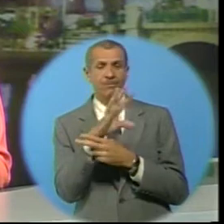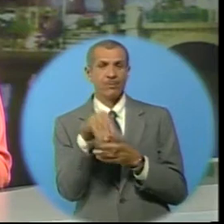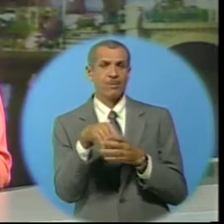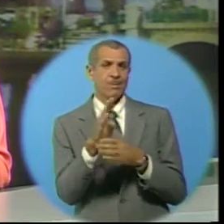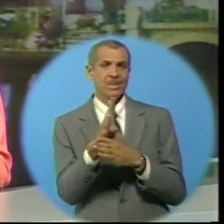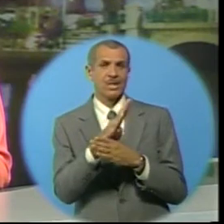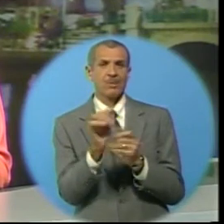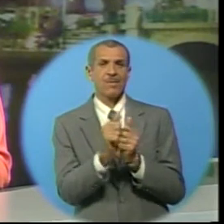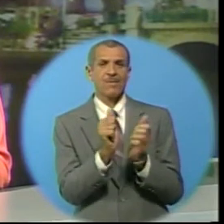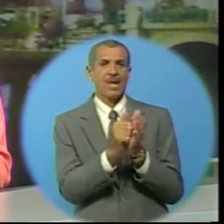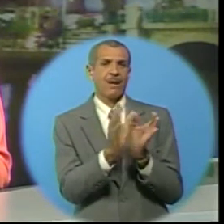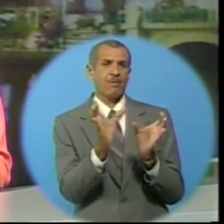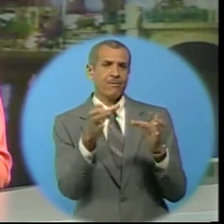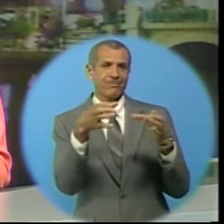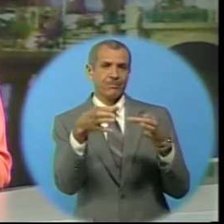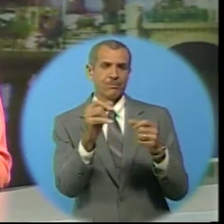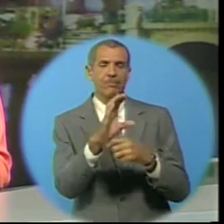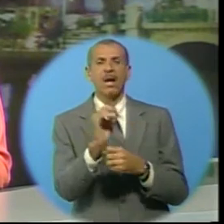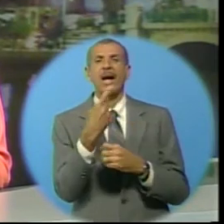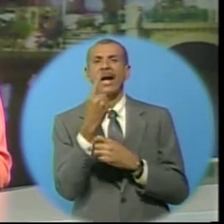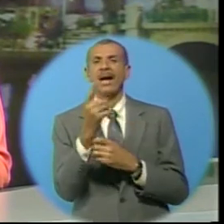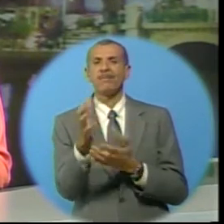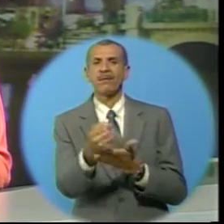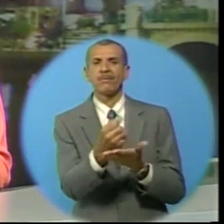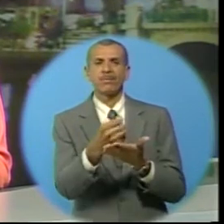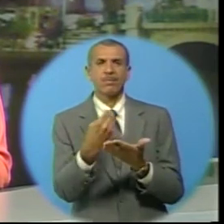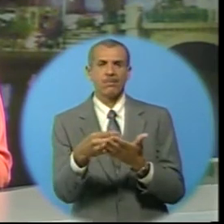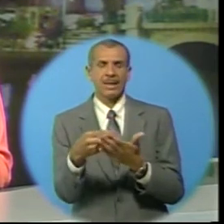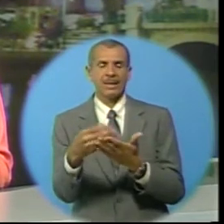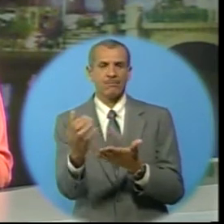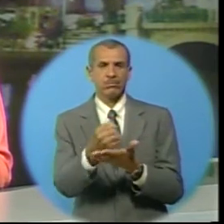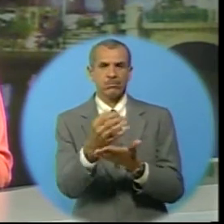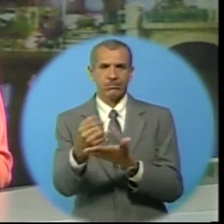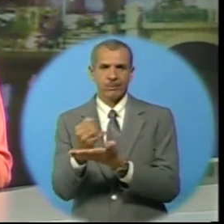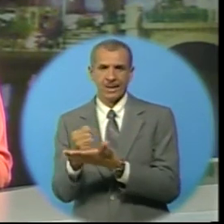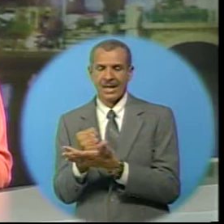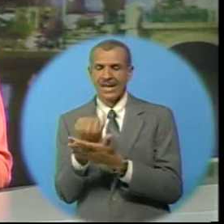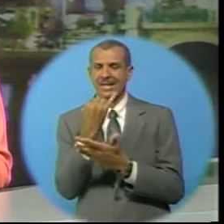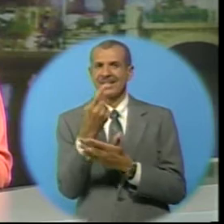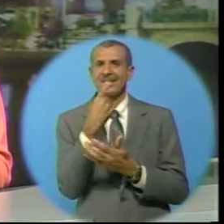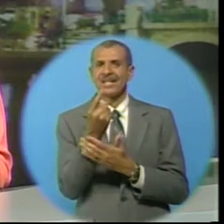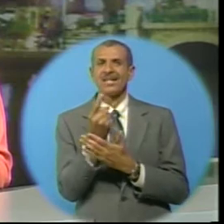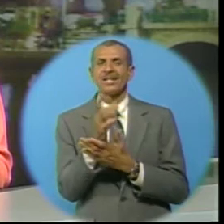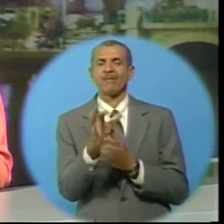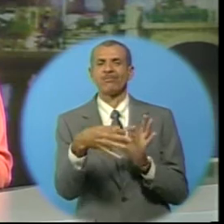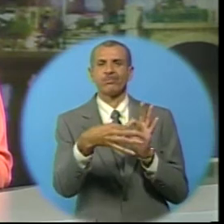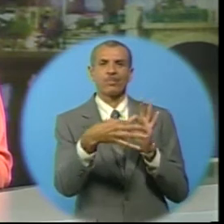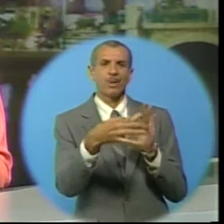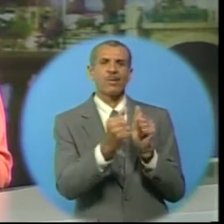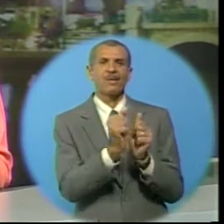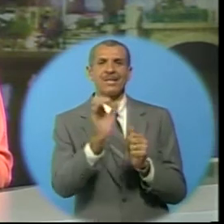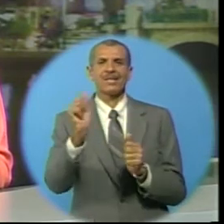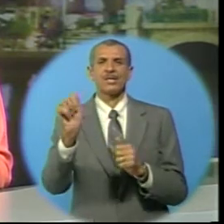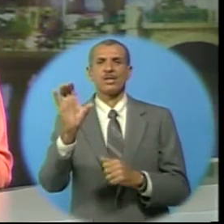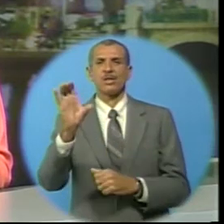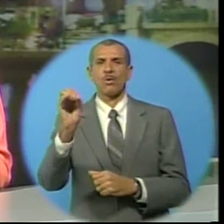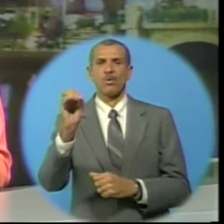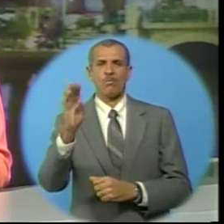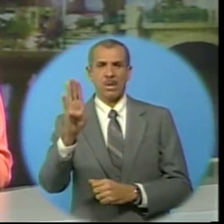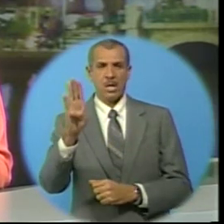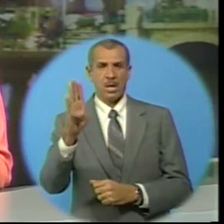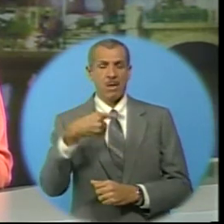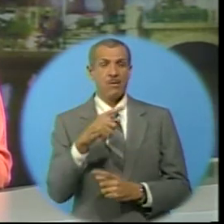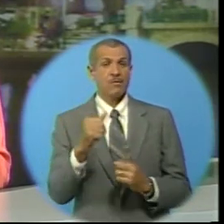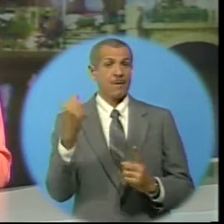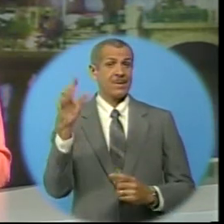that particular organization, which has been collecting money from individuals claiming that they're partnering with the COB. This from